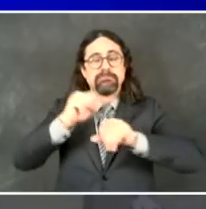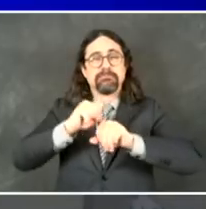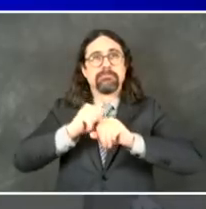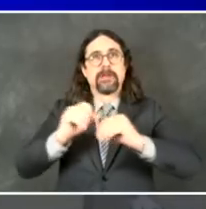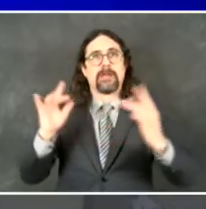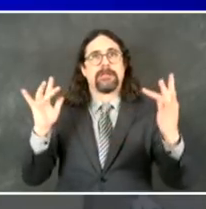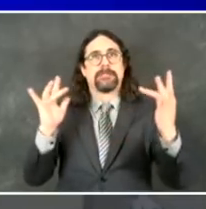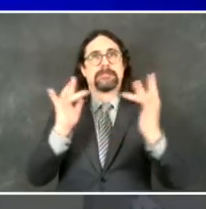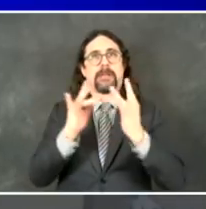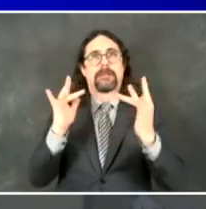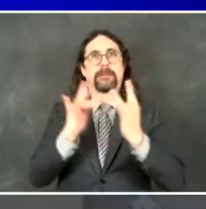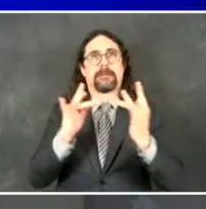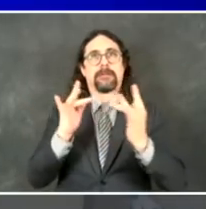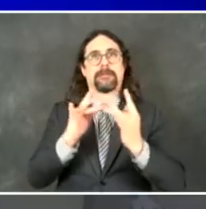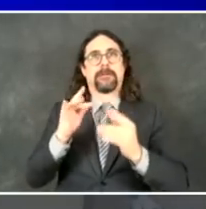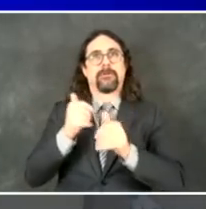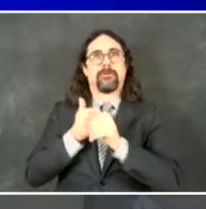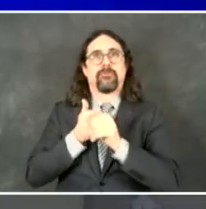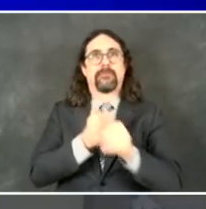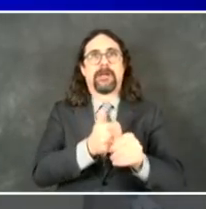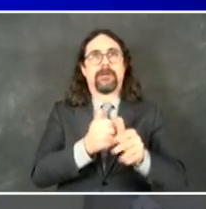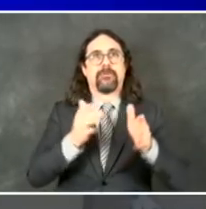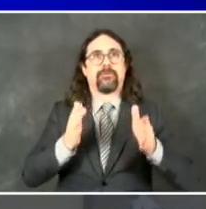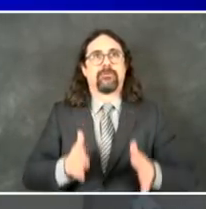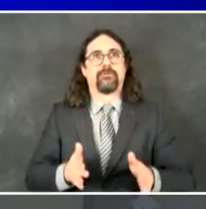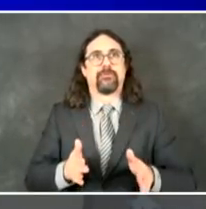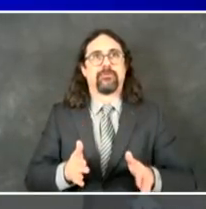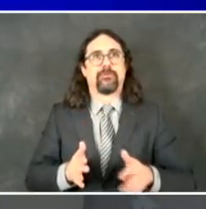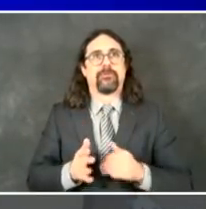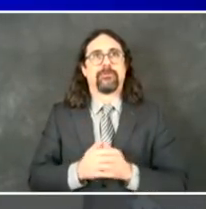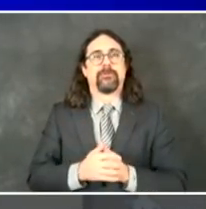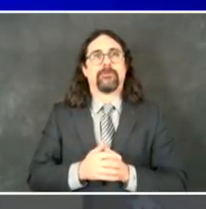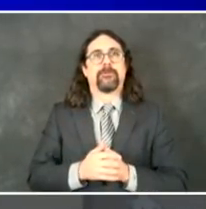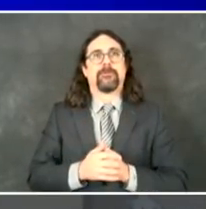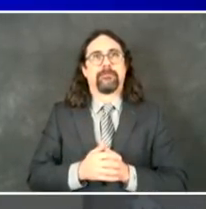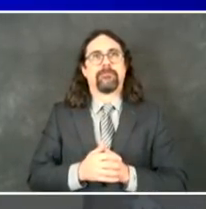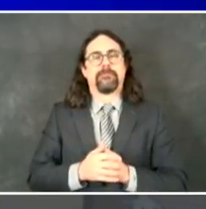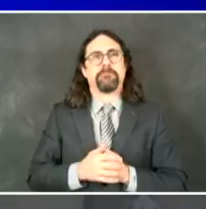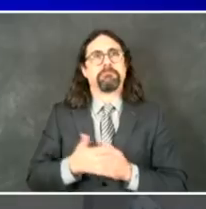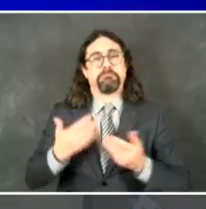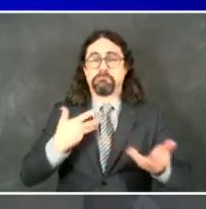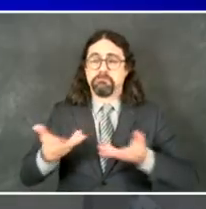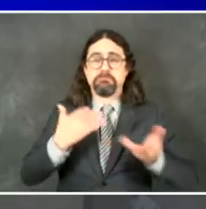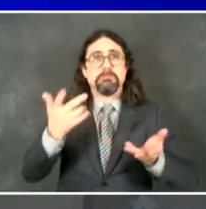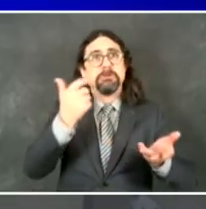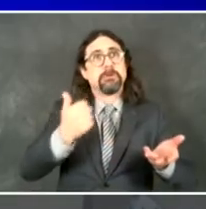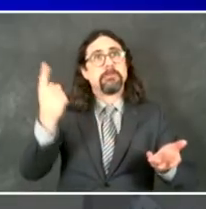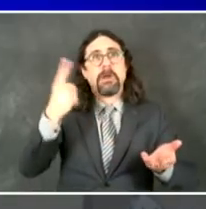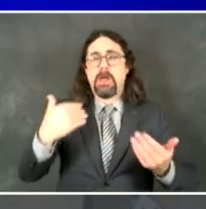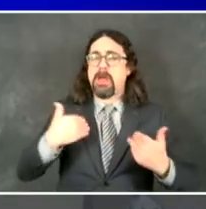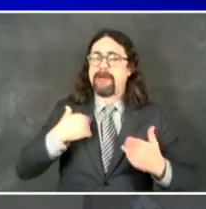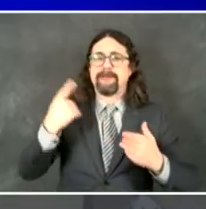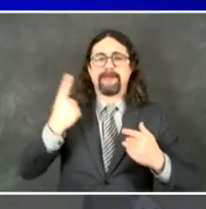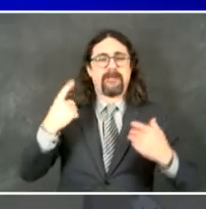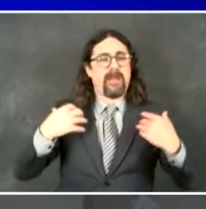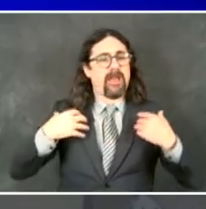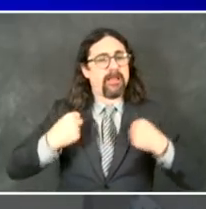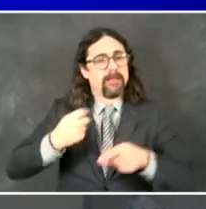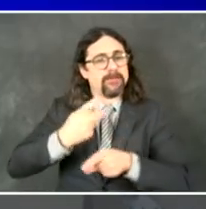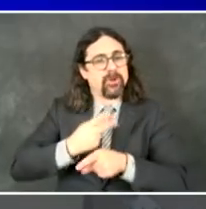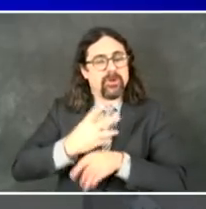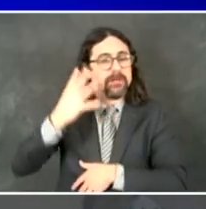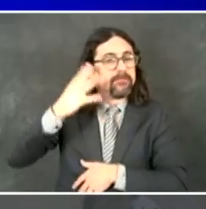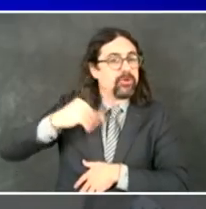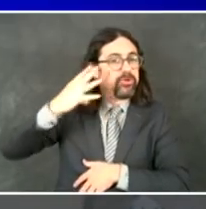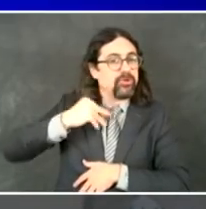Health, and I want to thank everyone at the Fund for Public Health for the great work you do, and all the people who support you and have donated to the Fund for